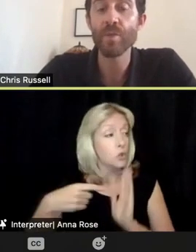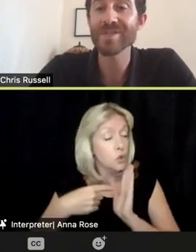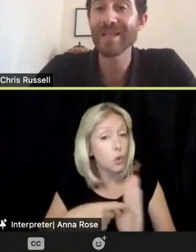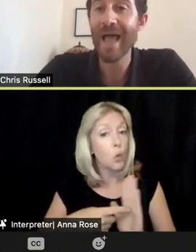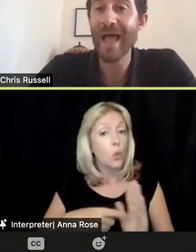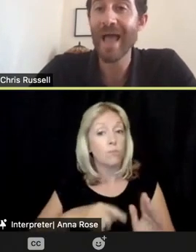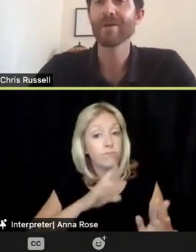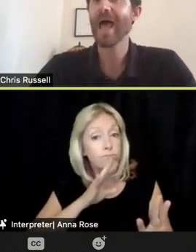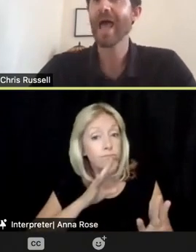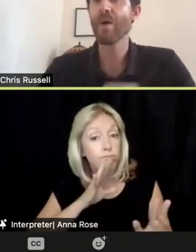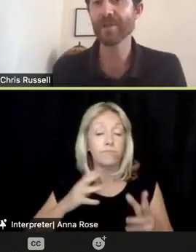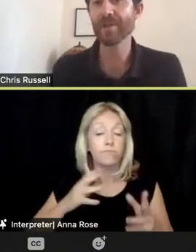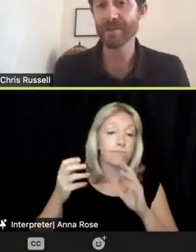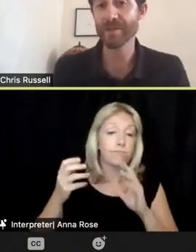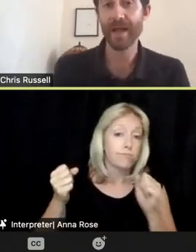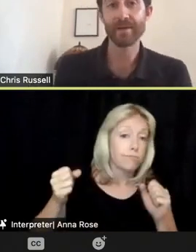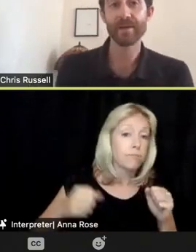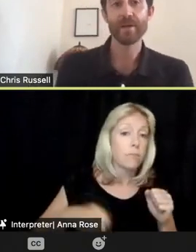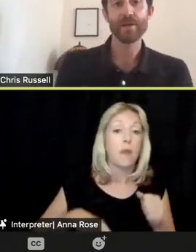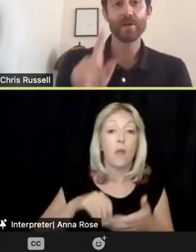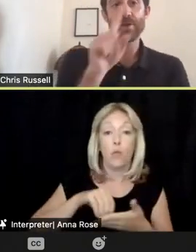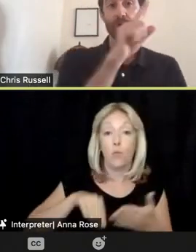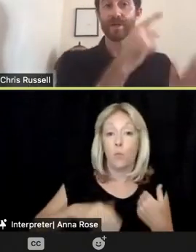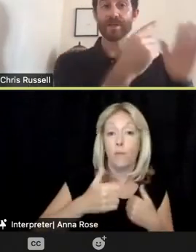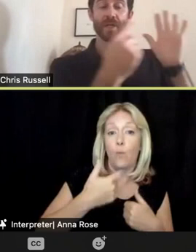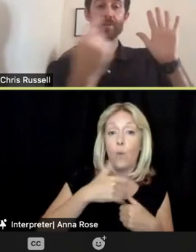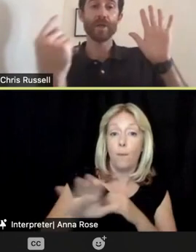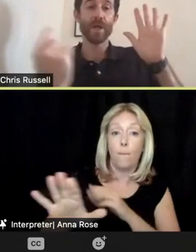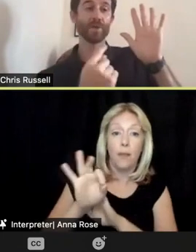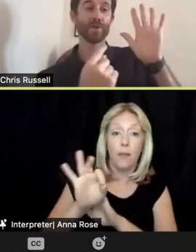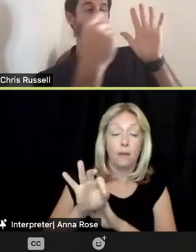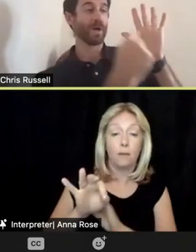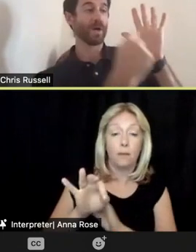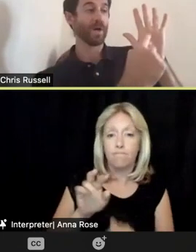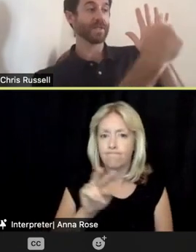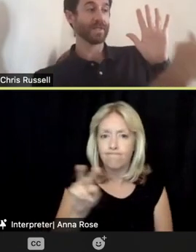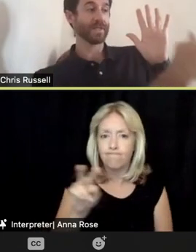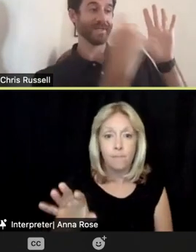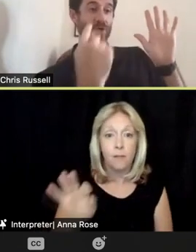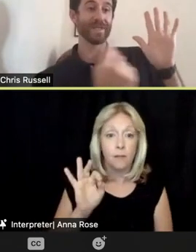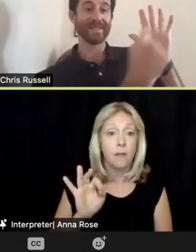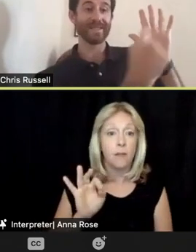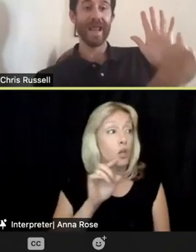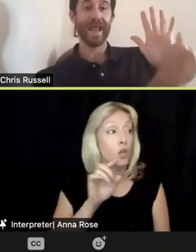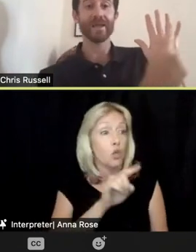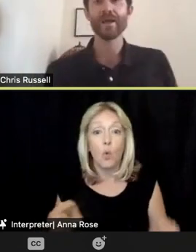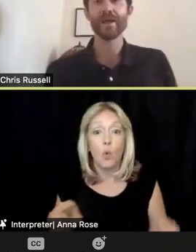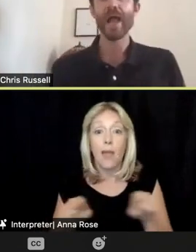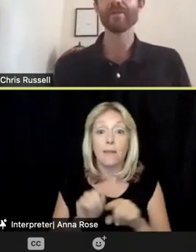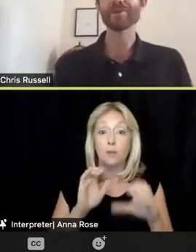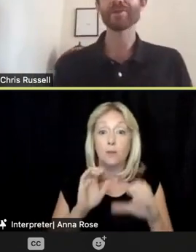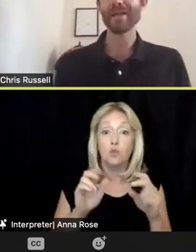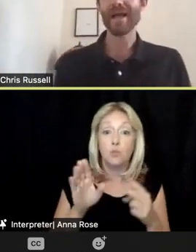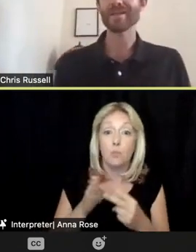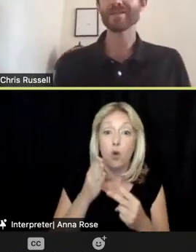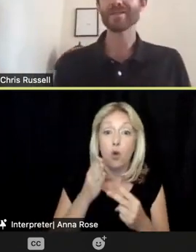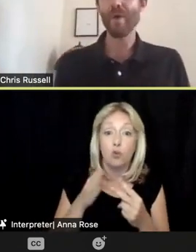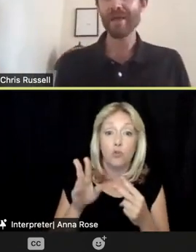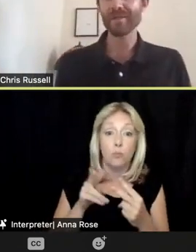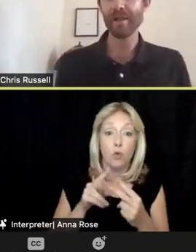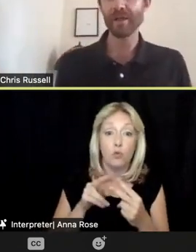and the student will select however they're selecting. You as the communication partner is doing the scanning, and the